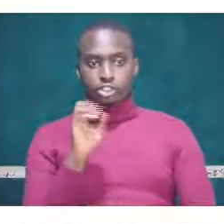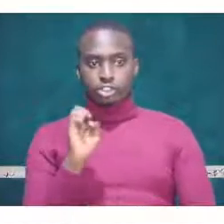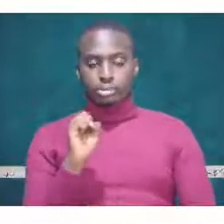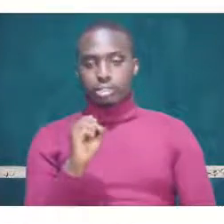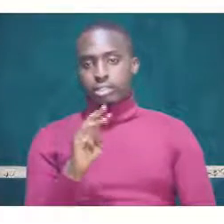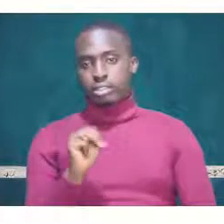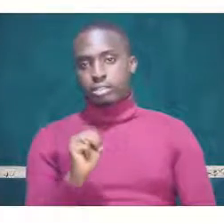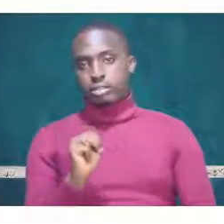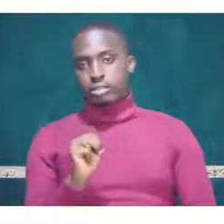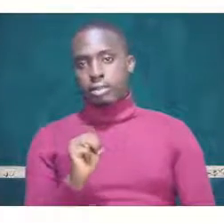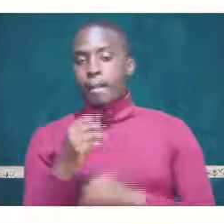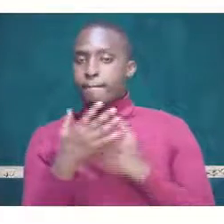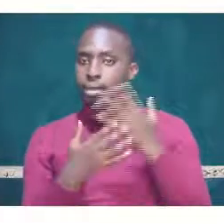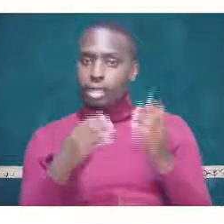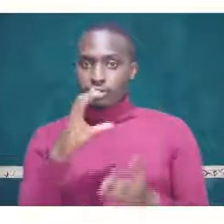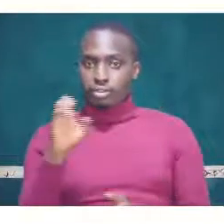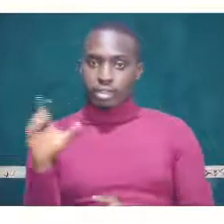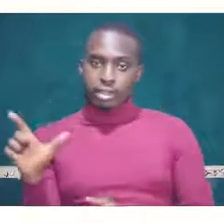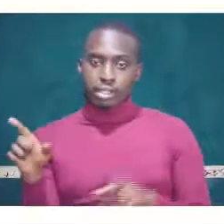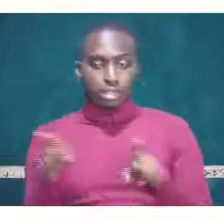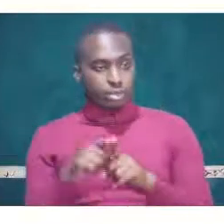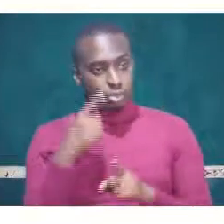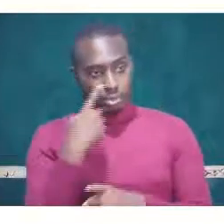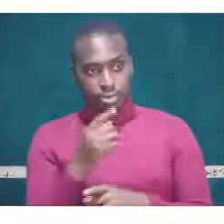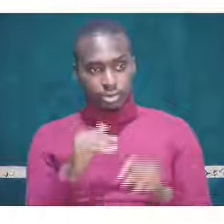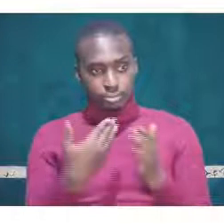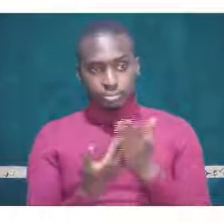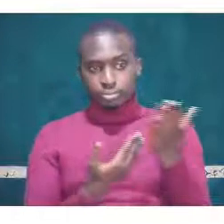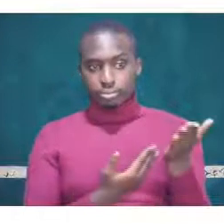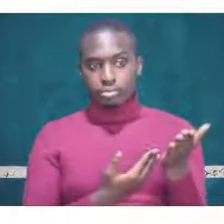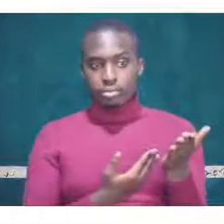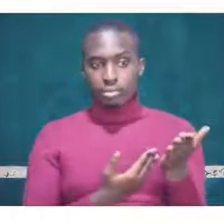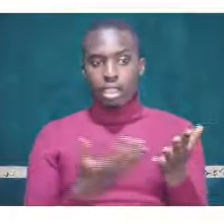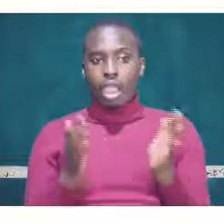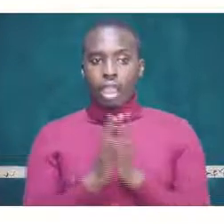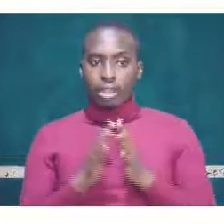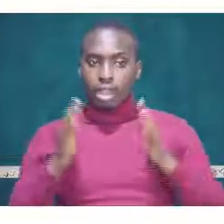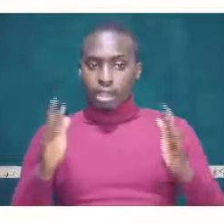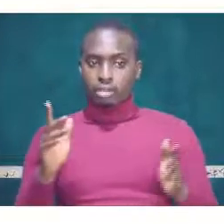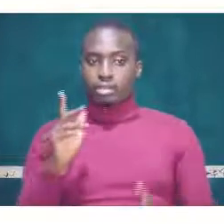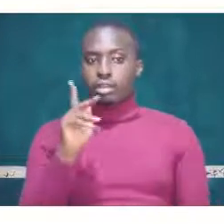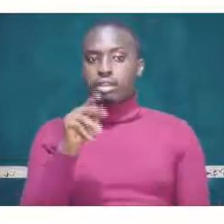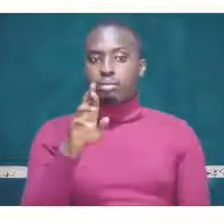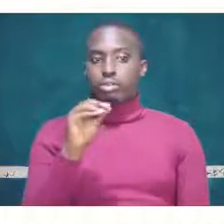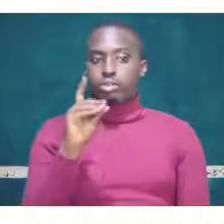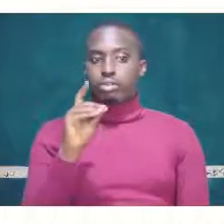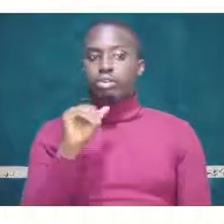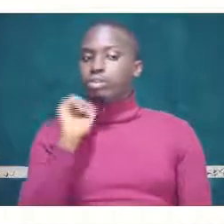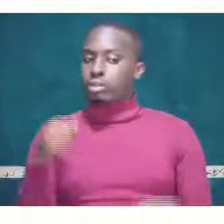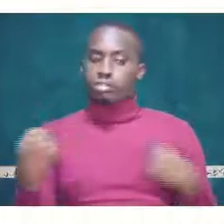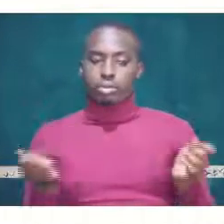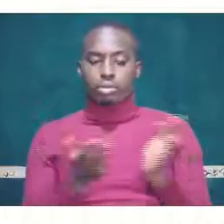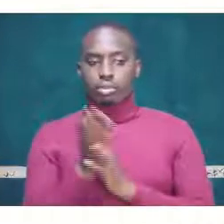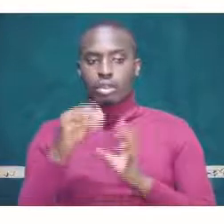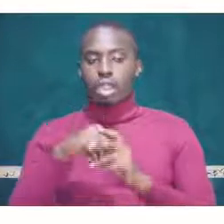cells. Blood cells, as we have reached here, blood cells and large proteins do not pass through the